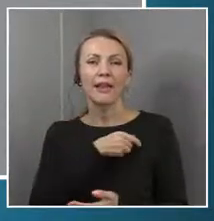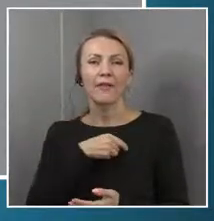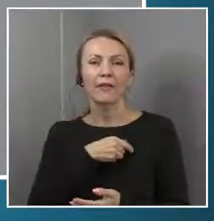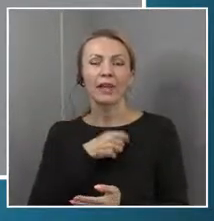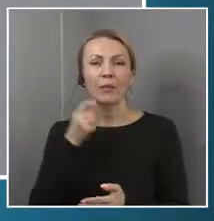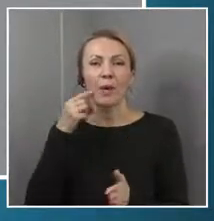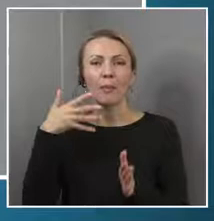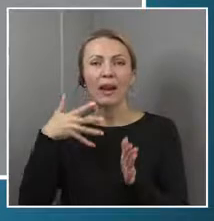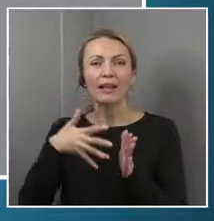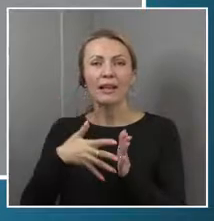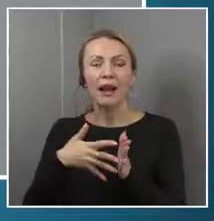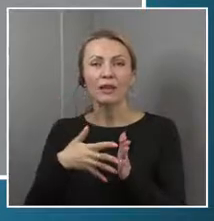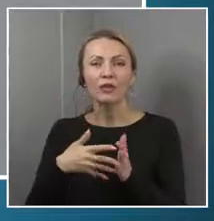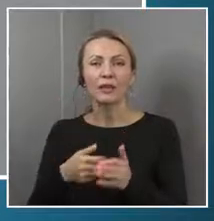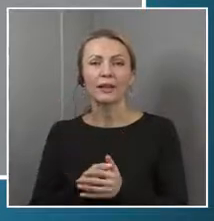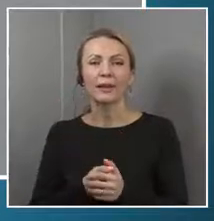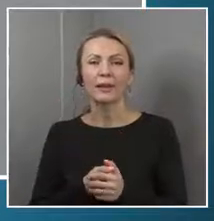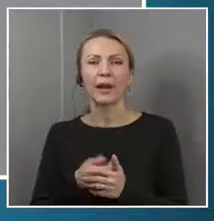are